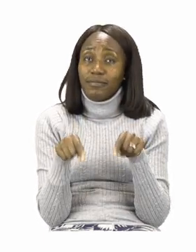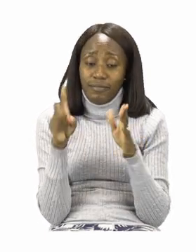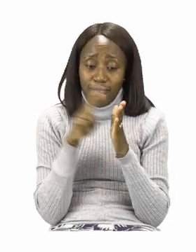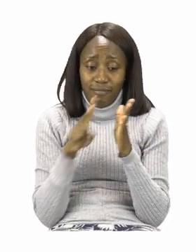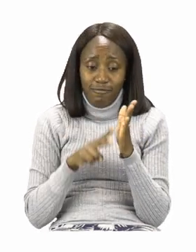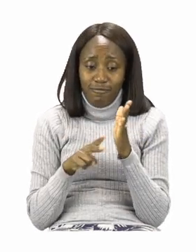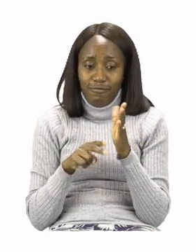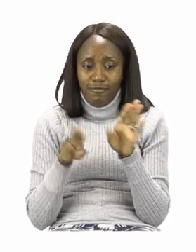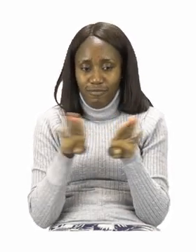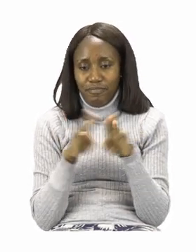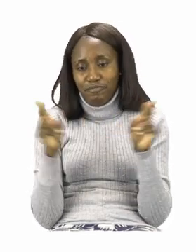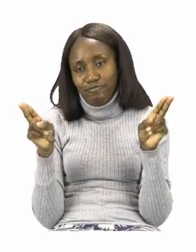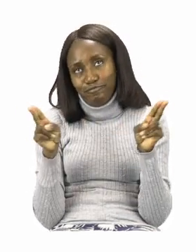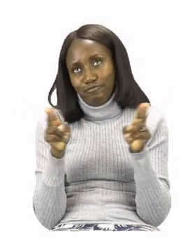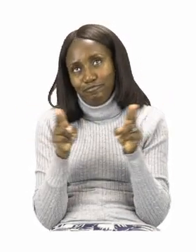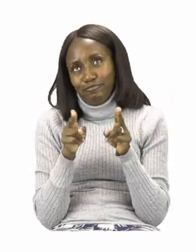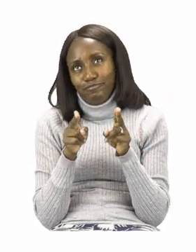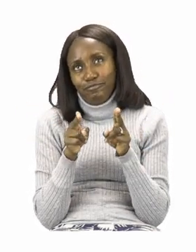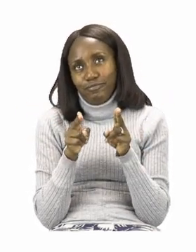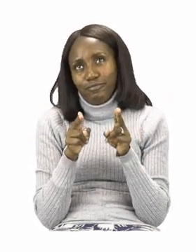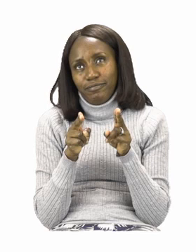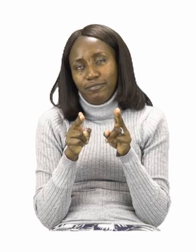where he's gone.